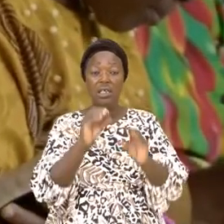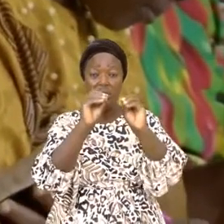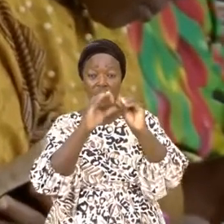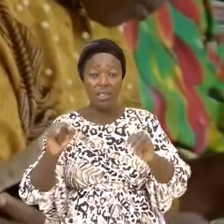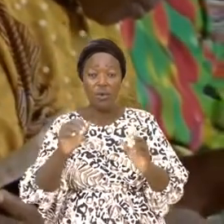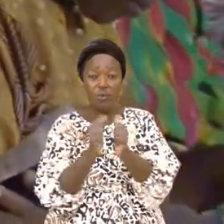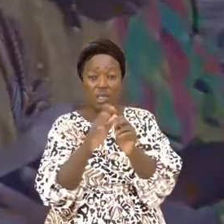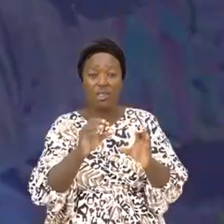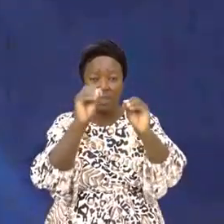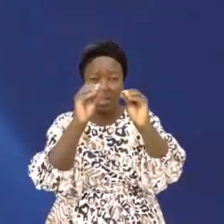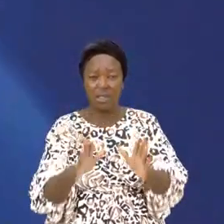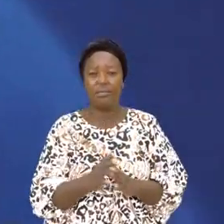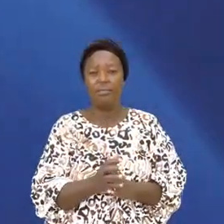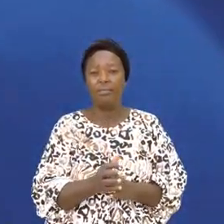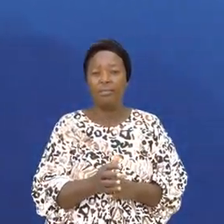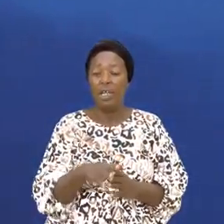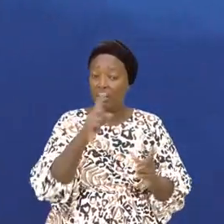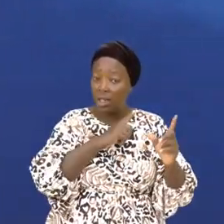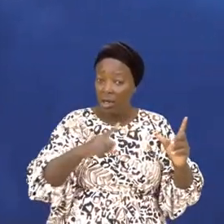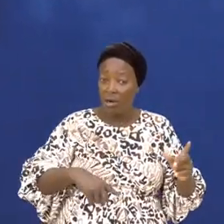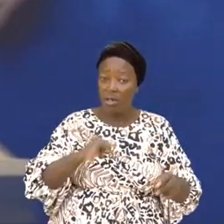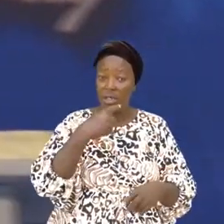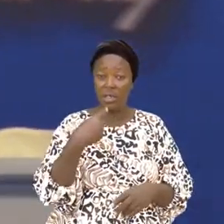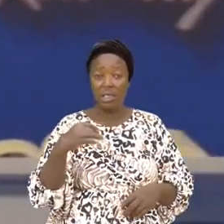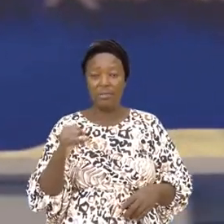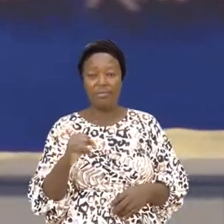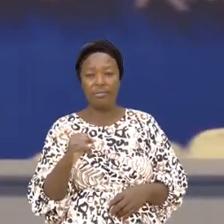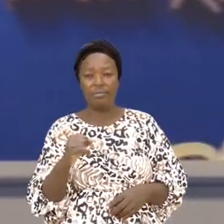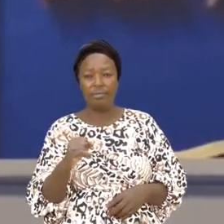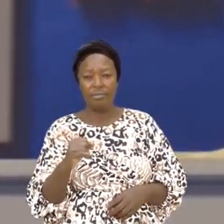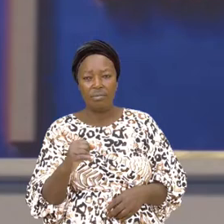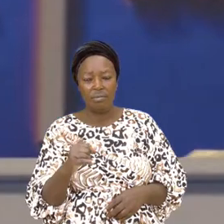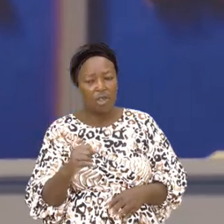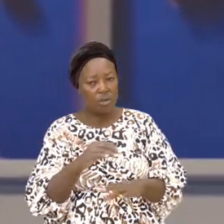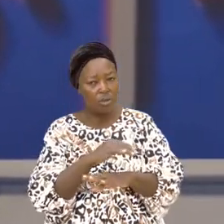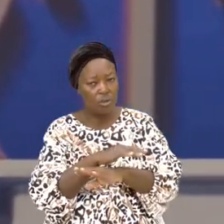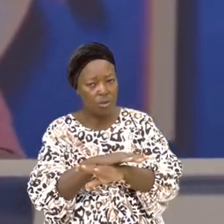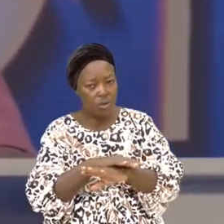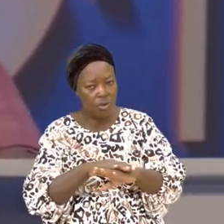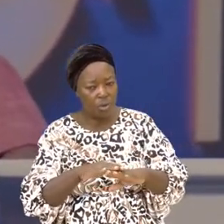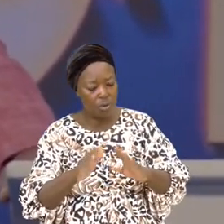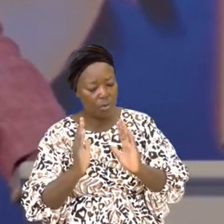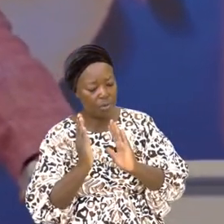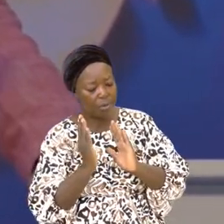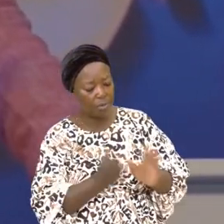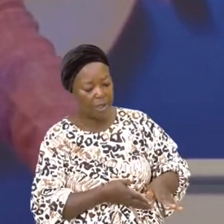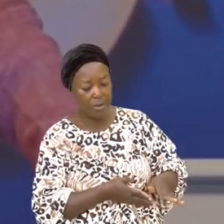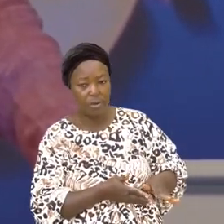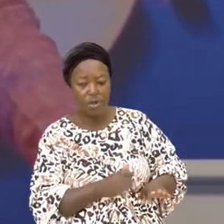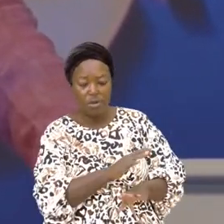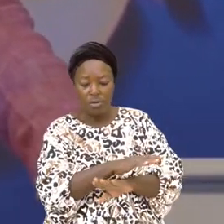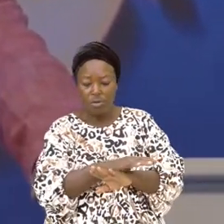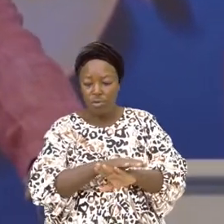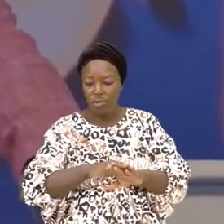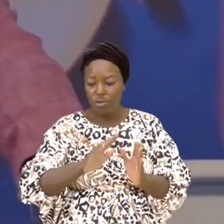the teacher? The Lord is saying, don't abandon, don't